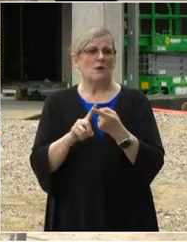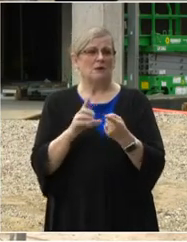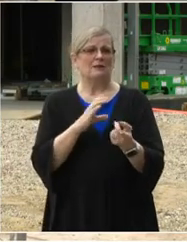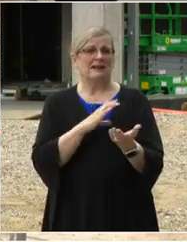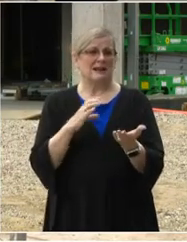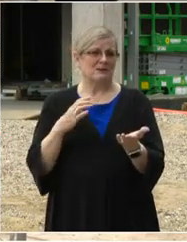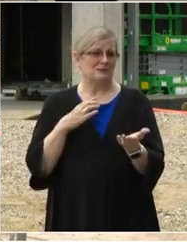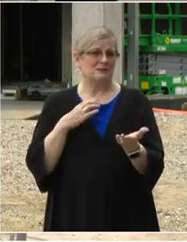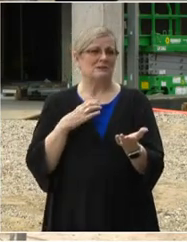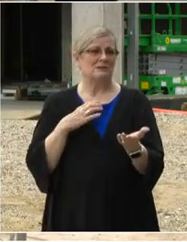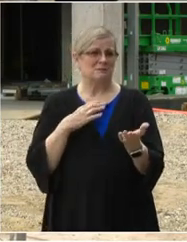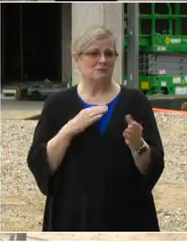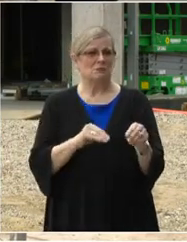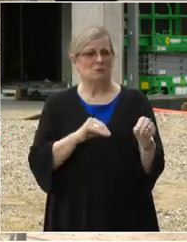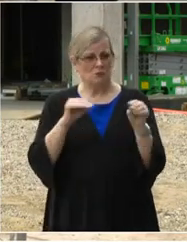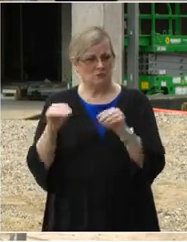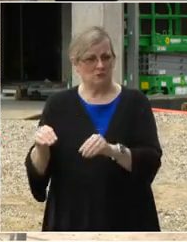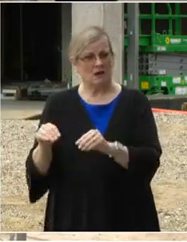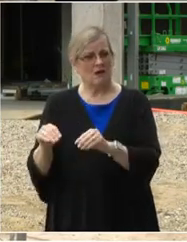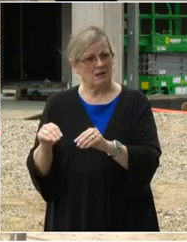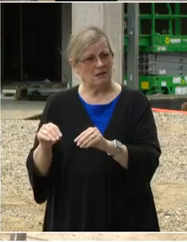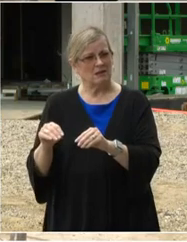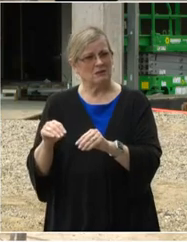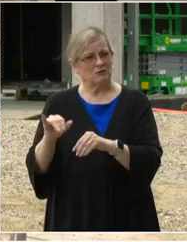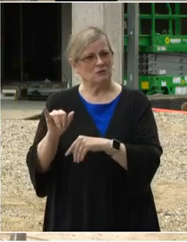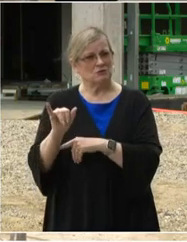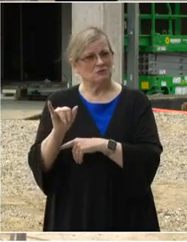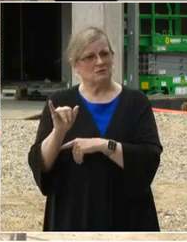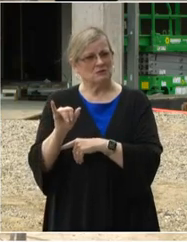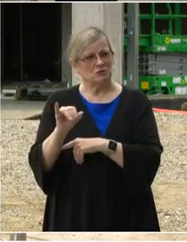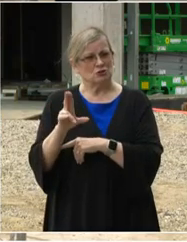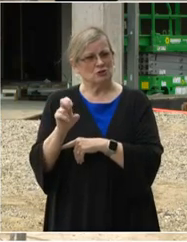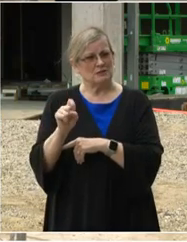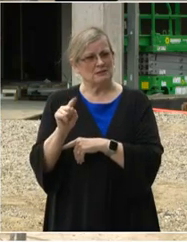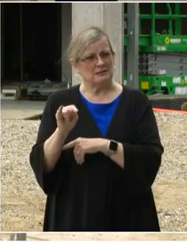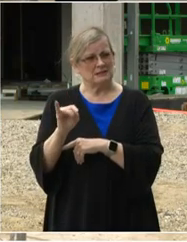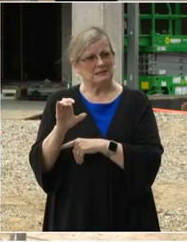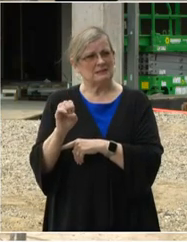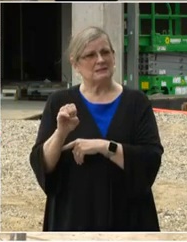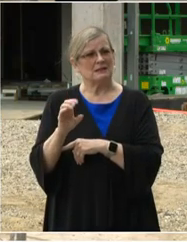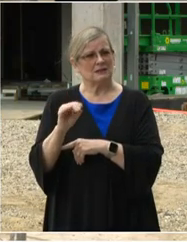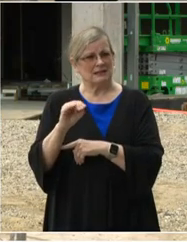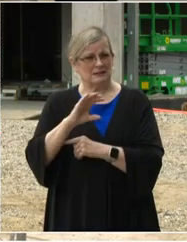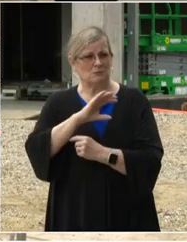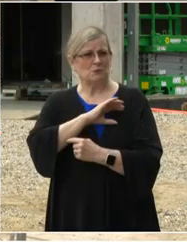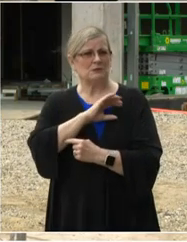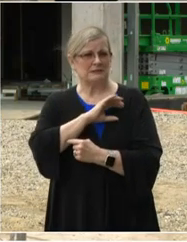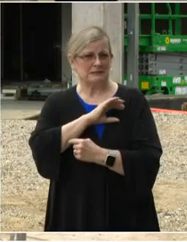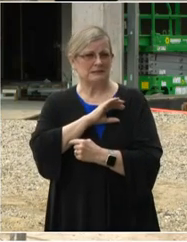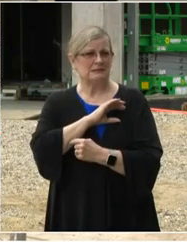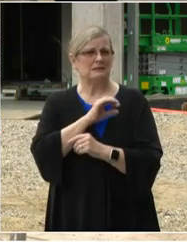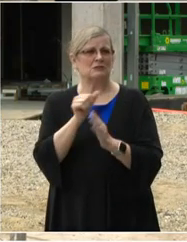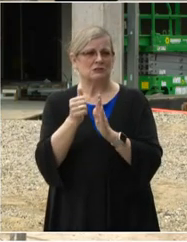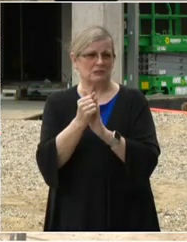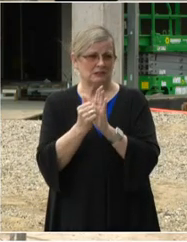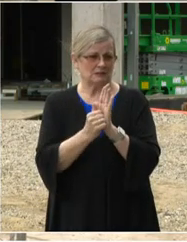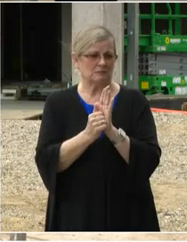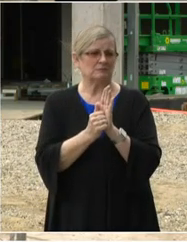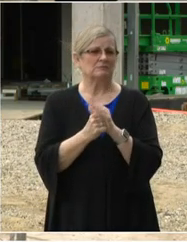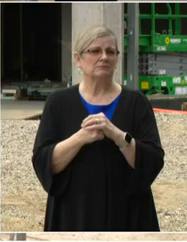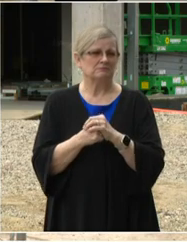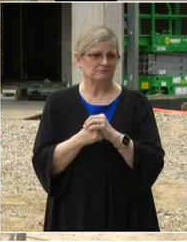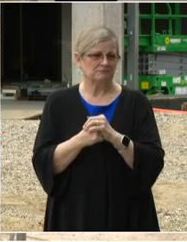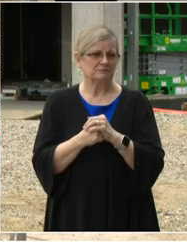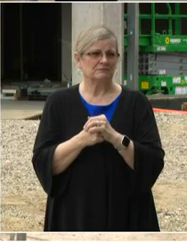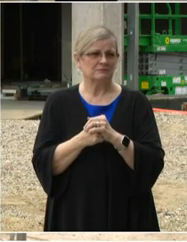Justice and Policing Act. So we are very focused, and we all should be on making sure that